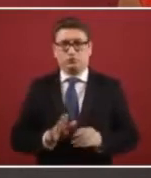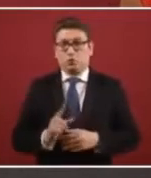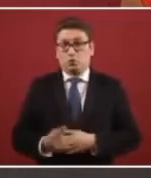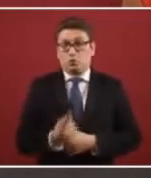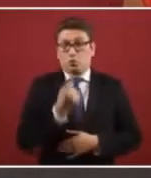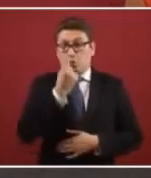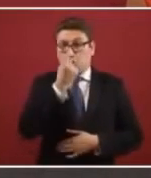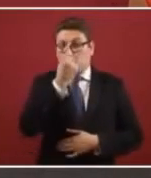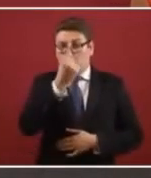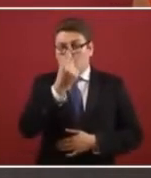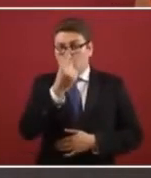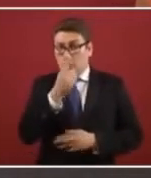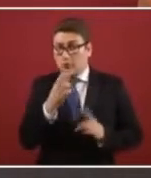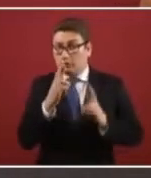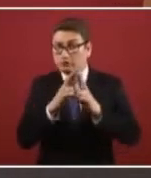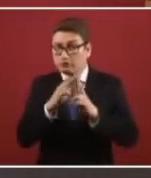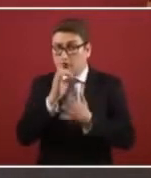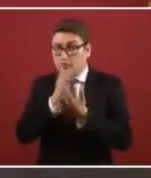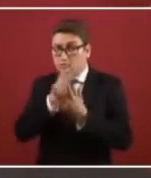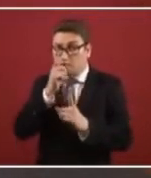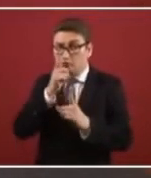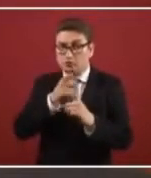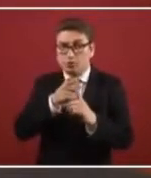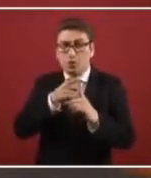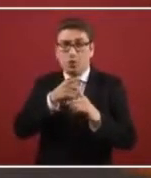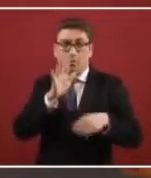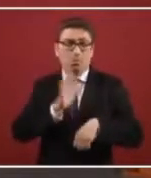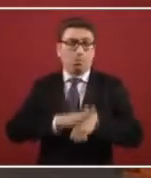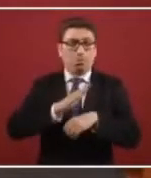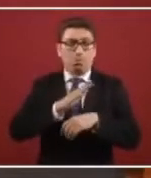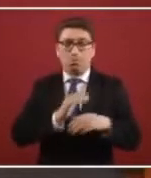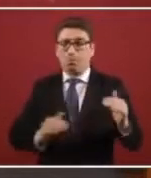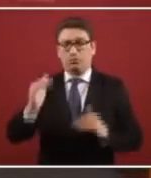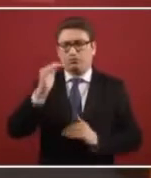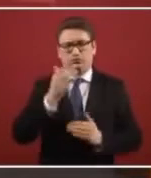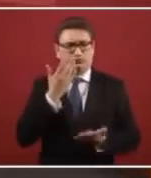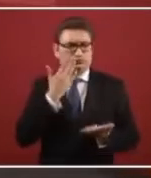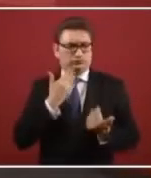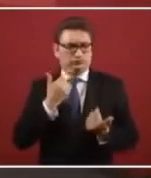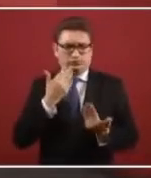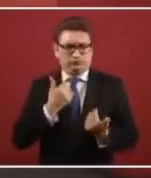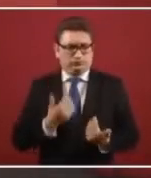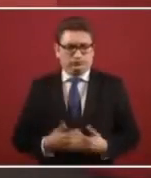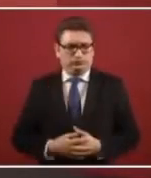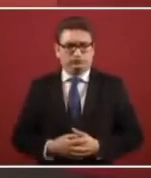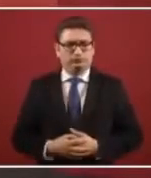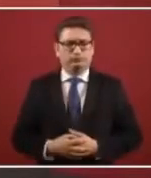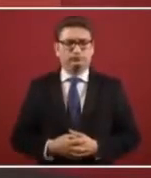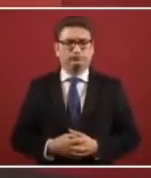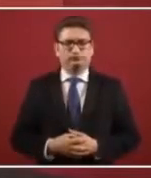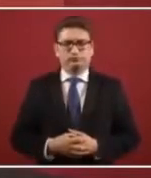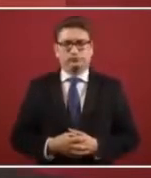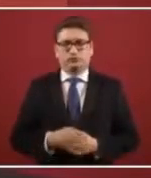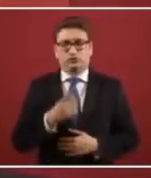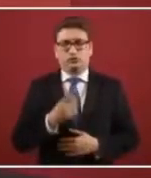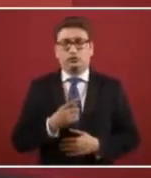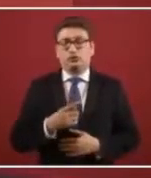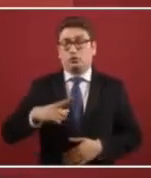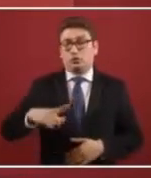one religion that's predominant a religion